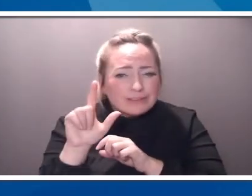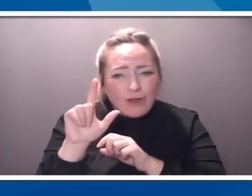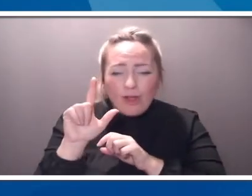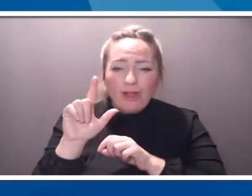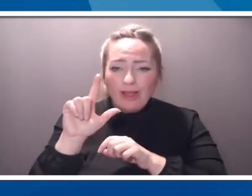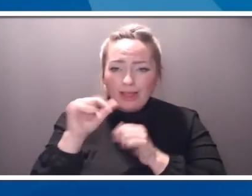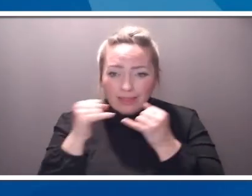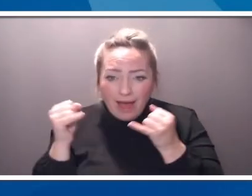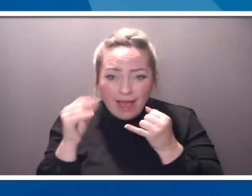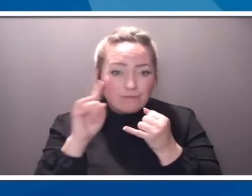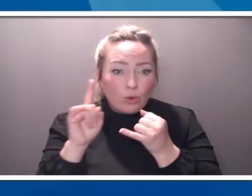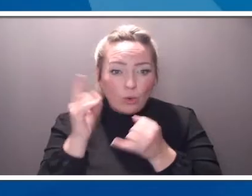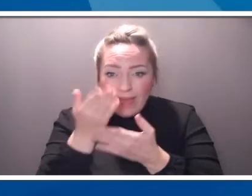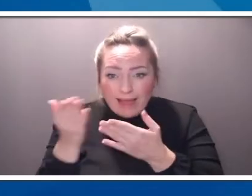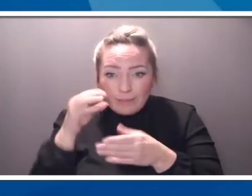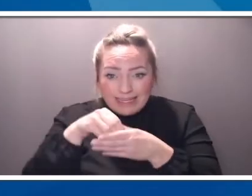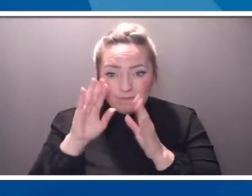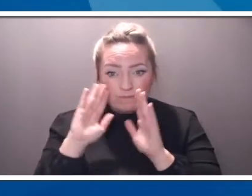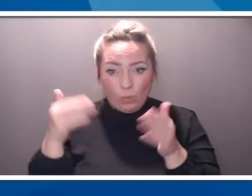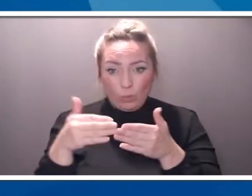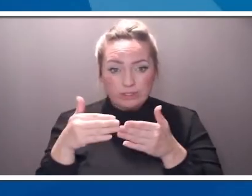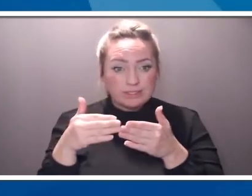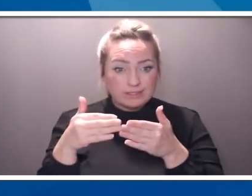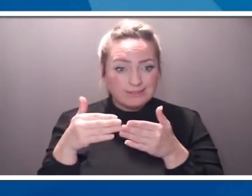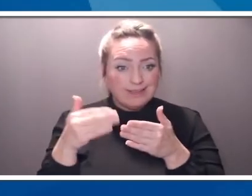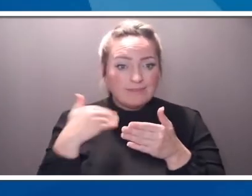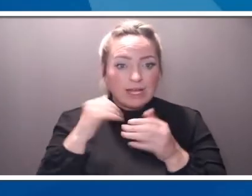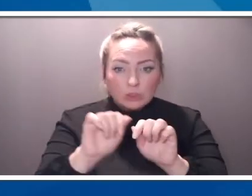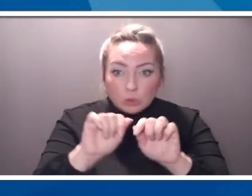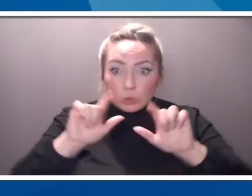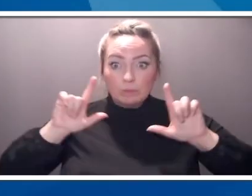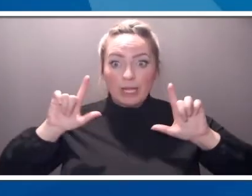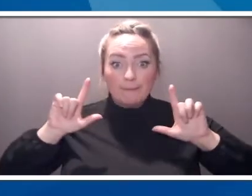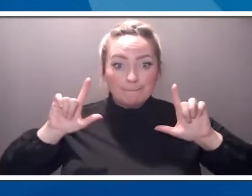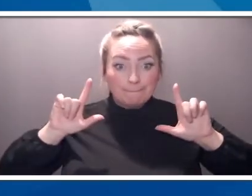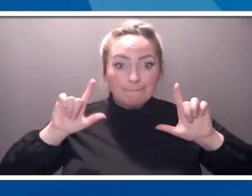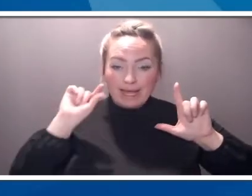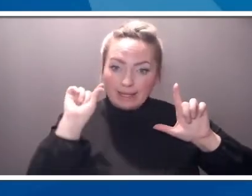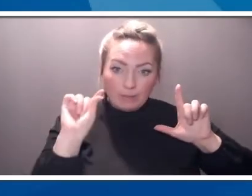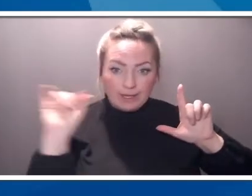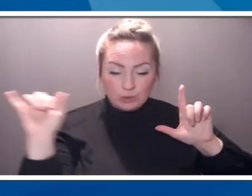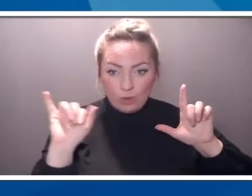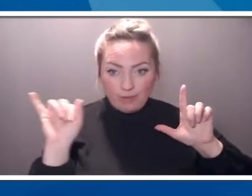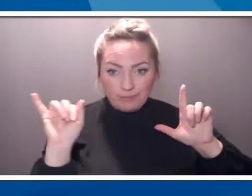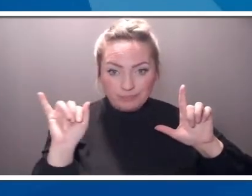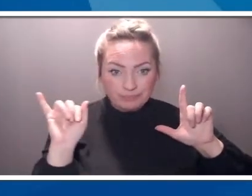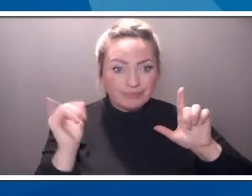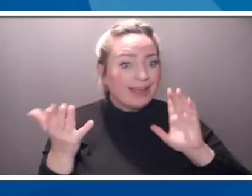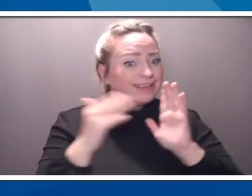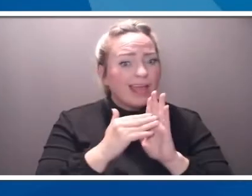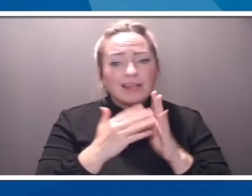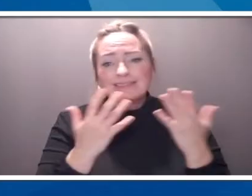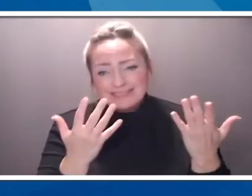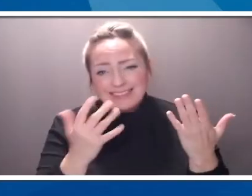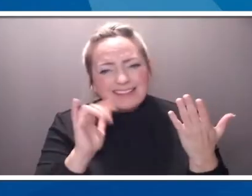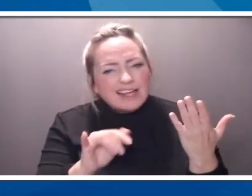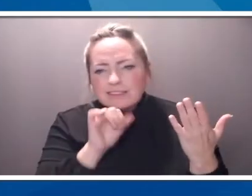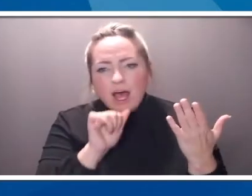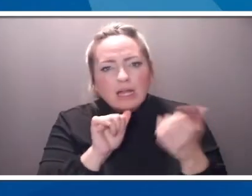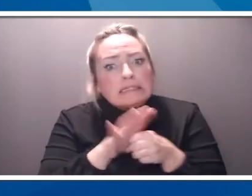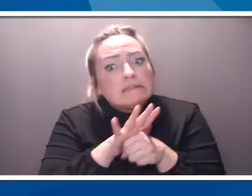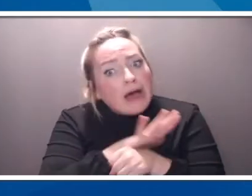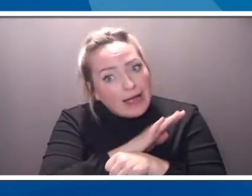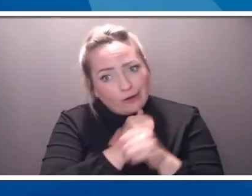single pixel line of the element that's in focus, and I've got it kind of zoomed in a little bit as well.